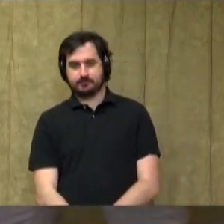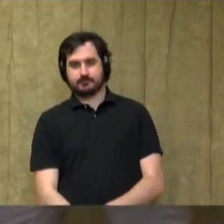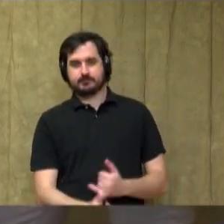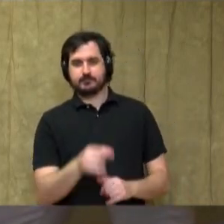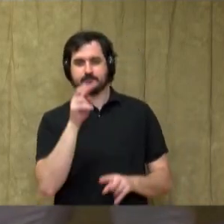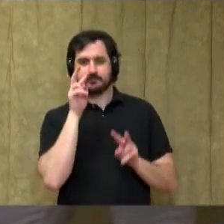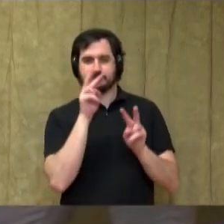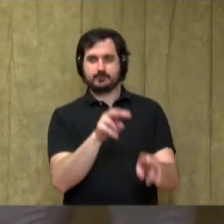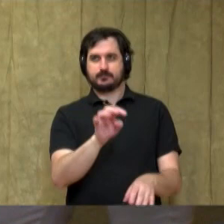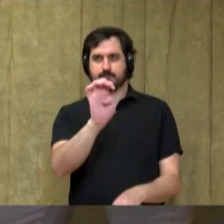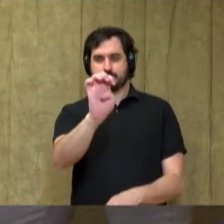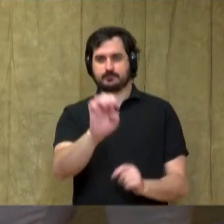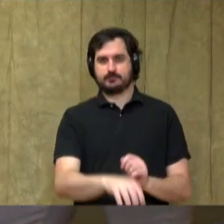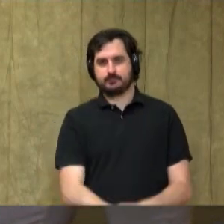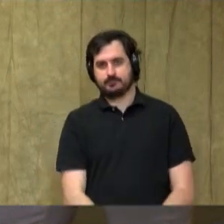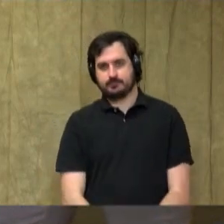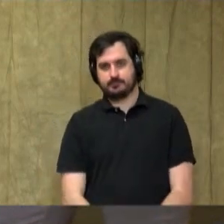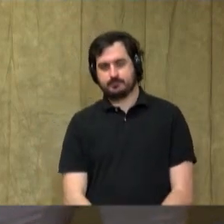at E.